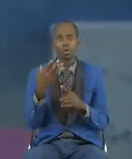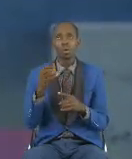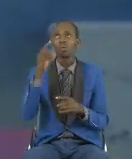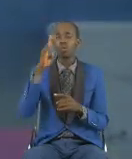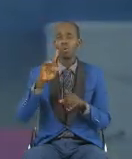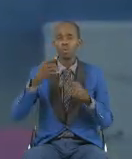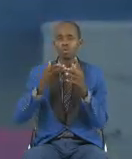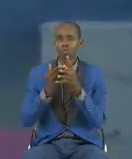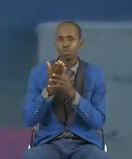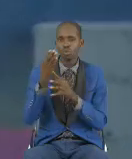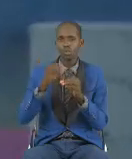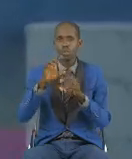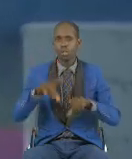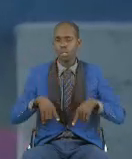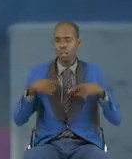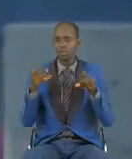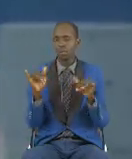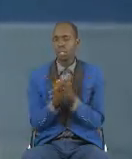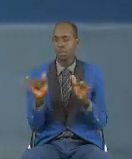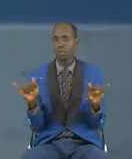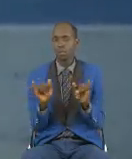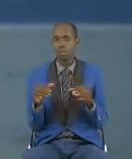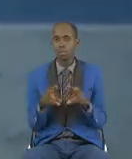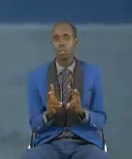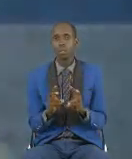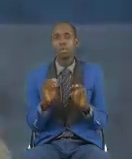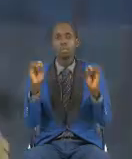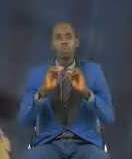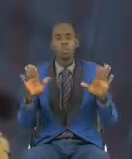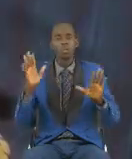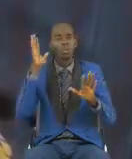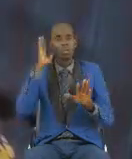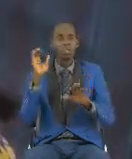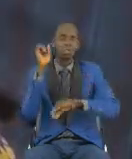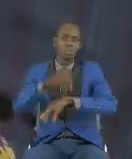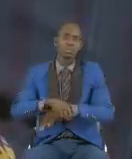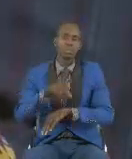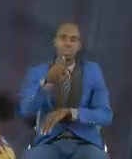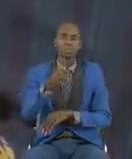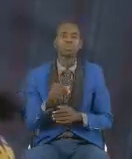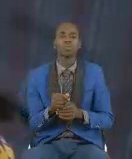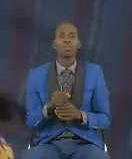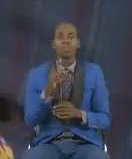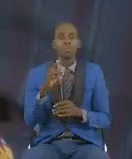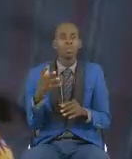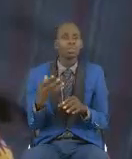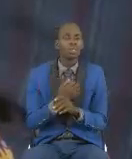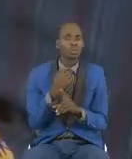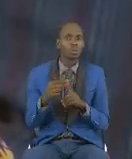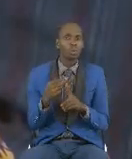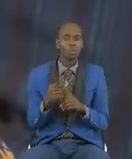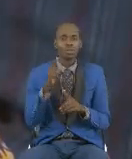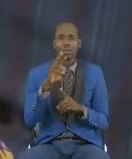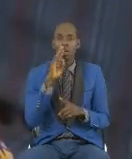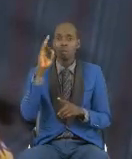life like that, nothing will defeat you. Now, you'll check up on your own, your preachers and your Bible